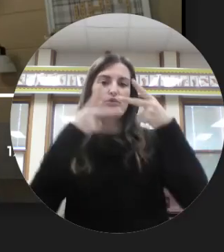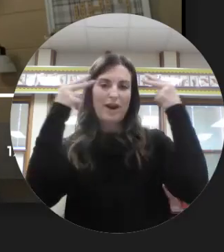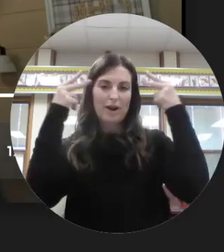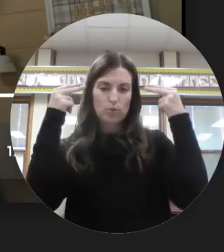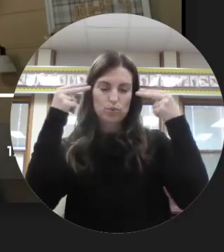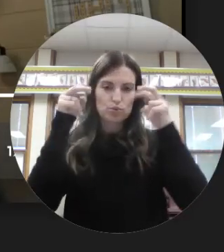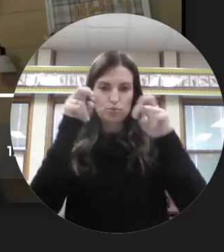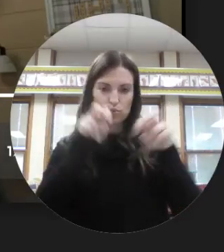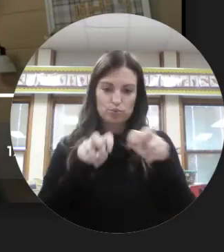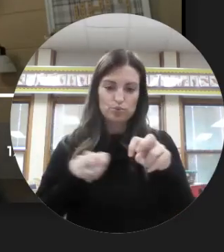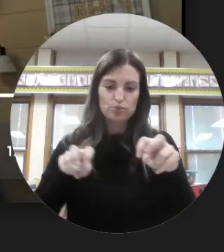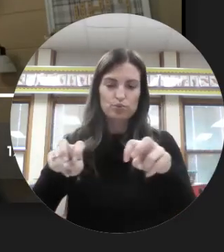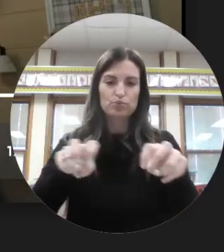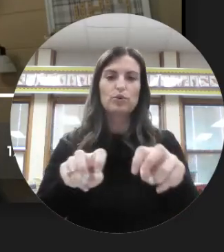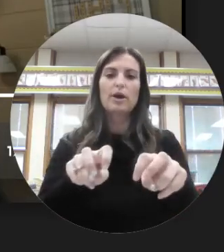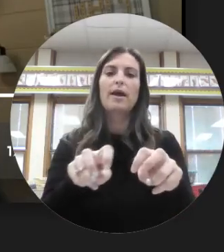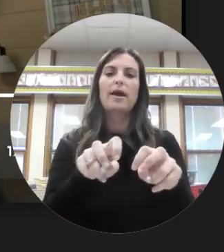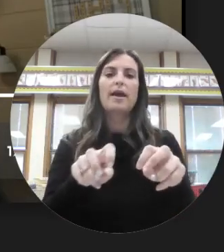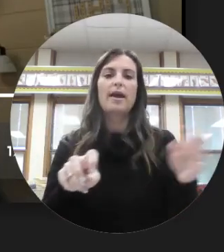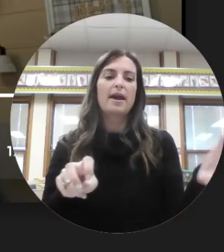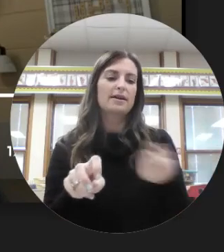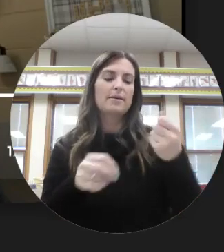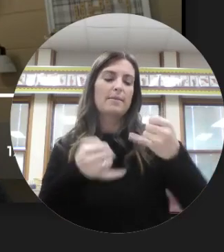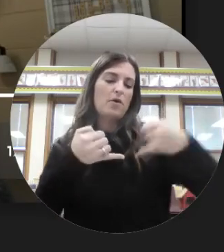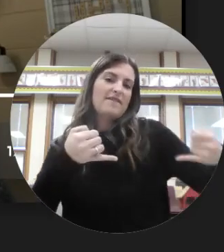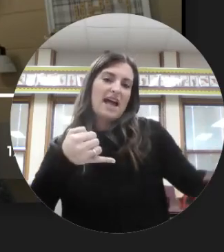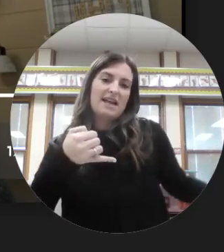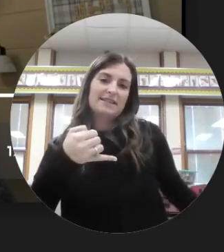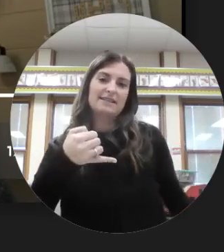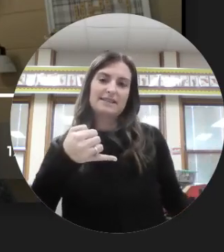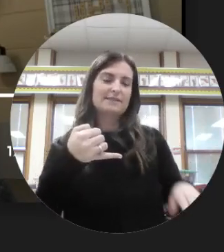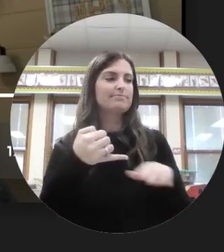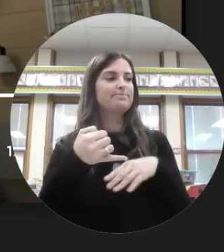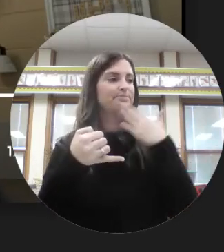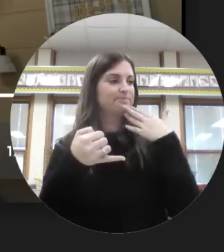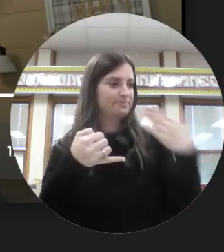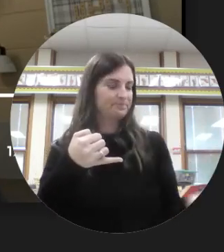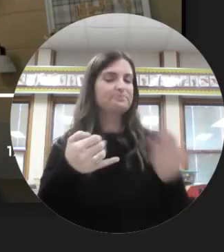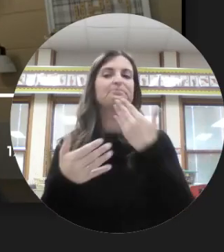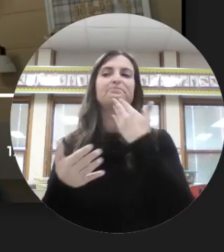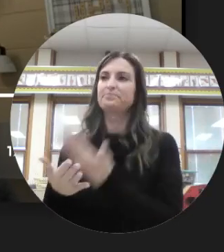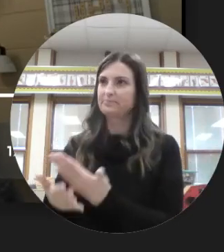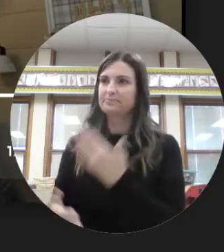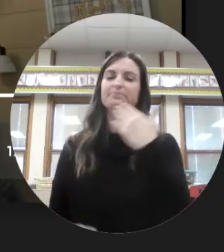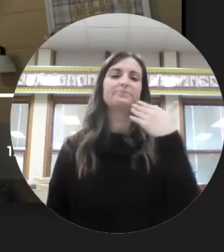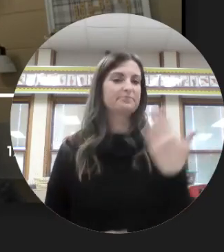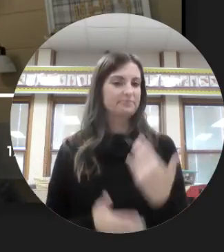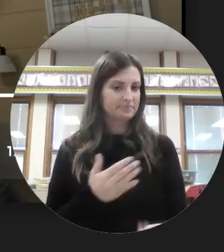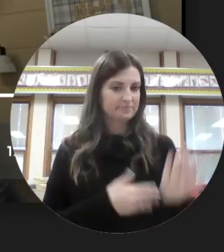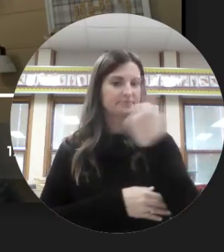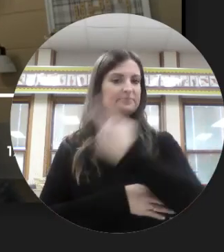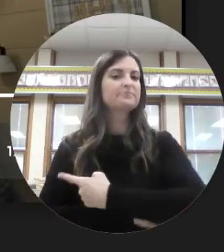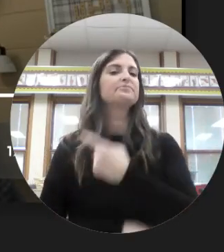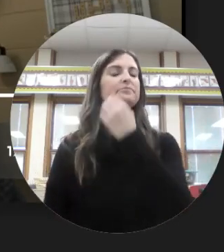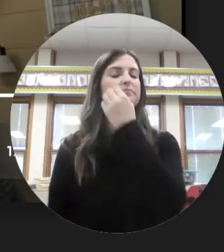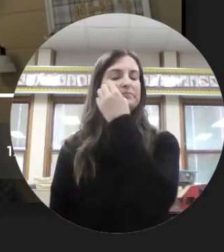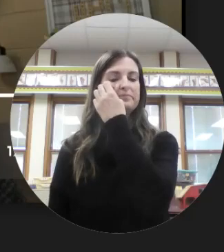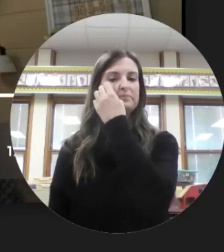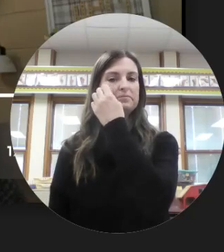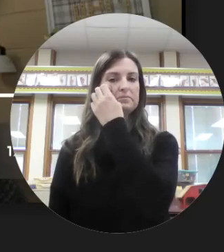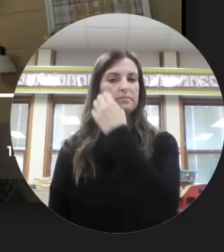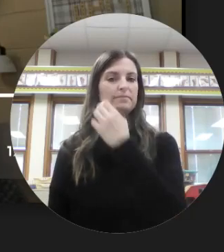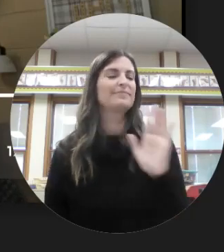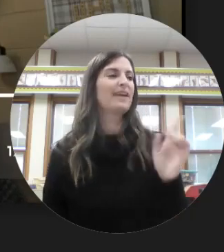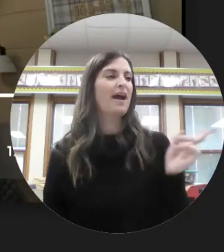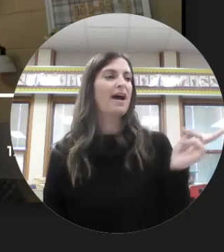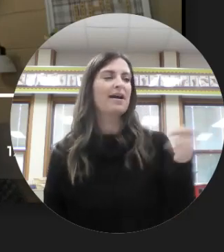the garden, dragging a tangle of vines behind them. Good day, said Bumpkin. Good day, said Lumpkin. Good day, said Rumpkin. You